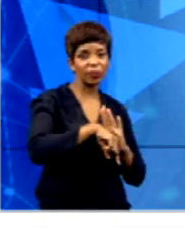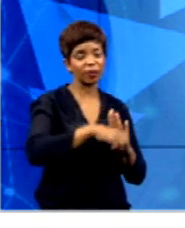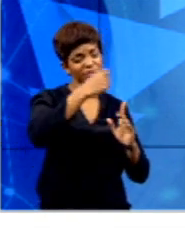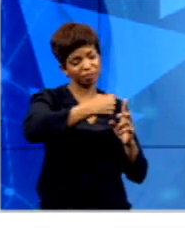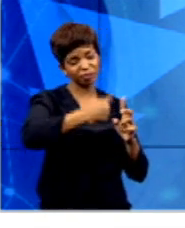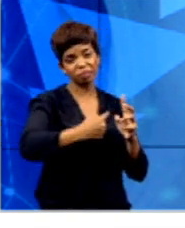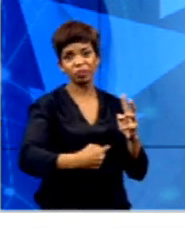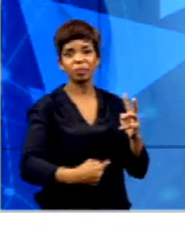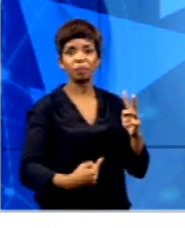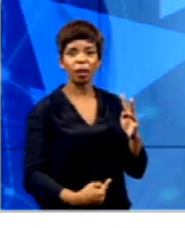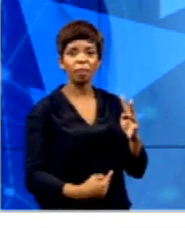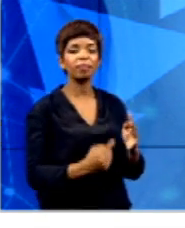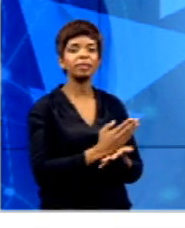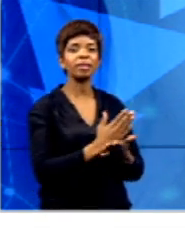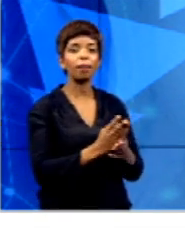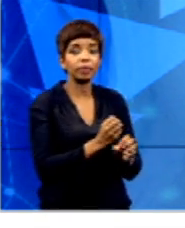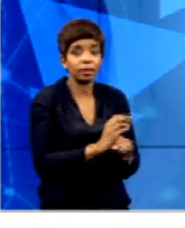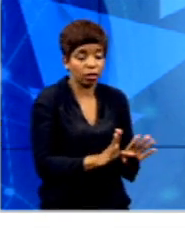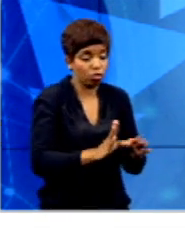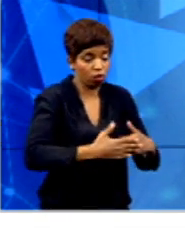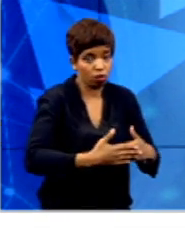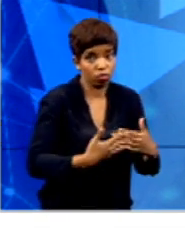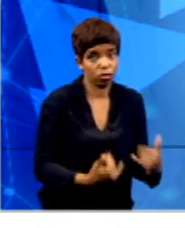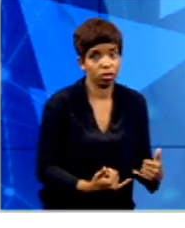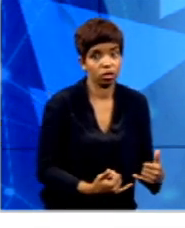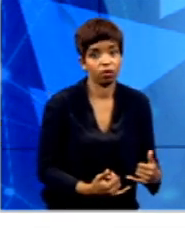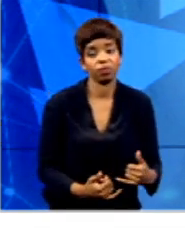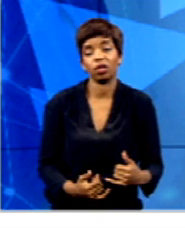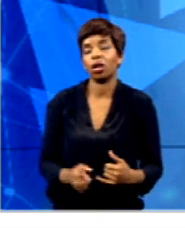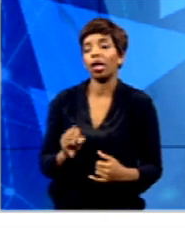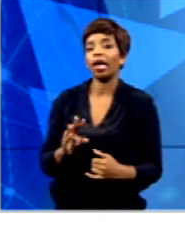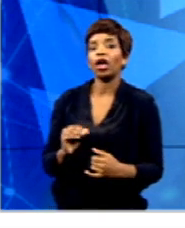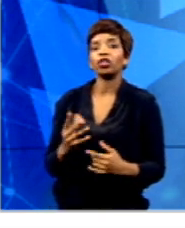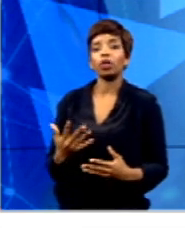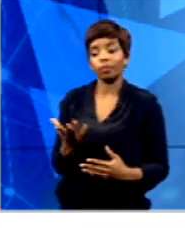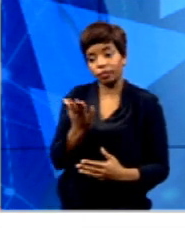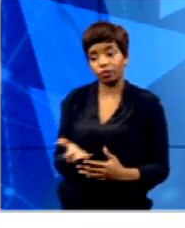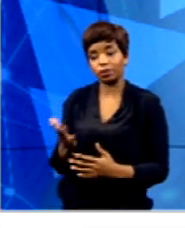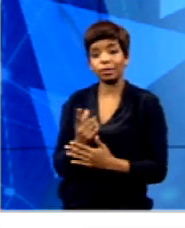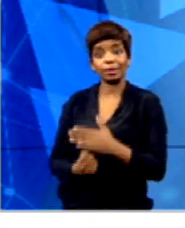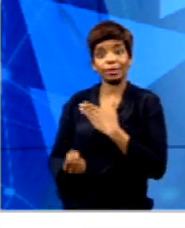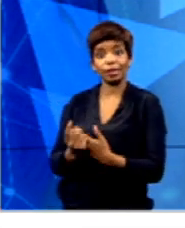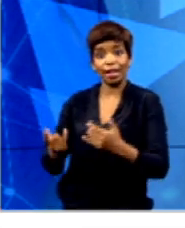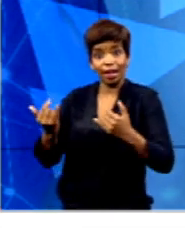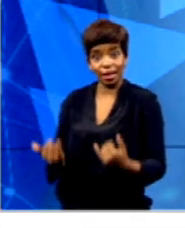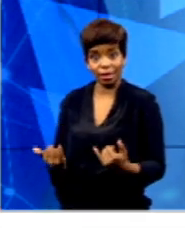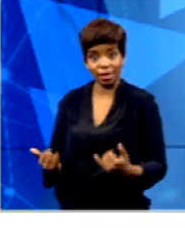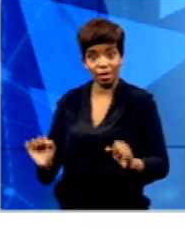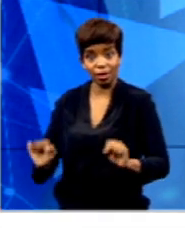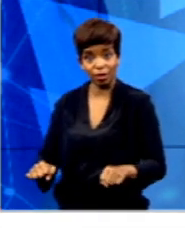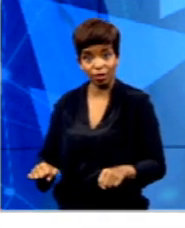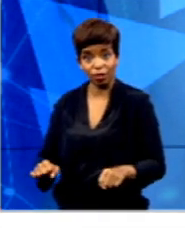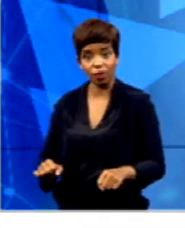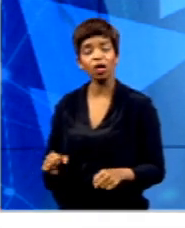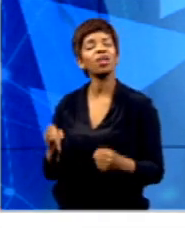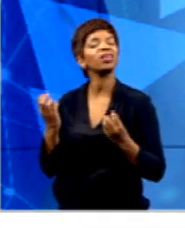that have started to close. So with all of this going on at the moment, what people